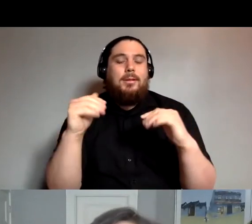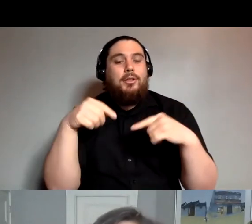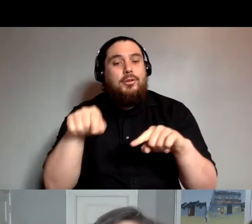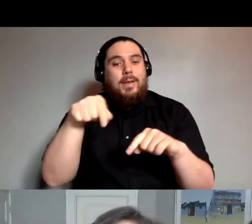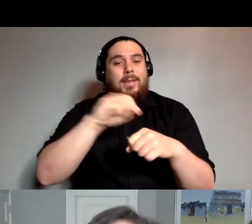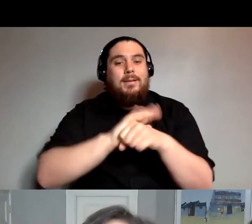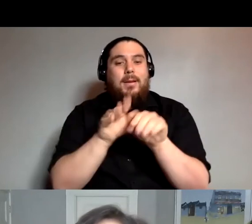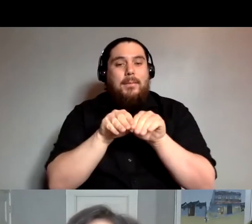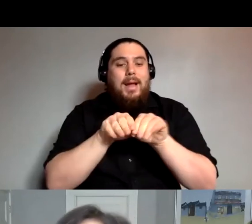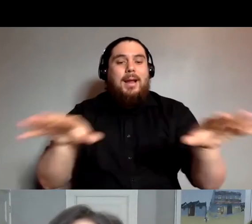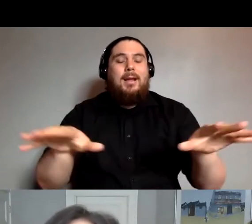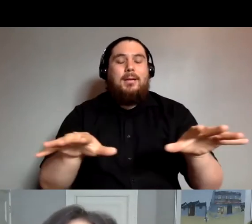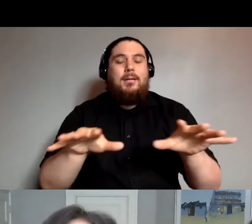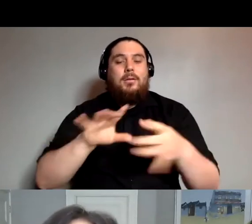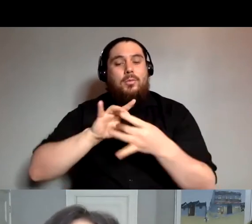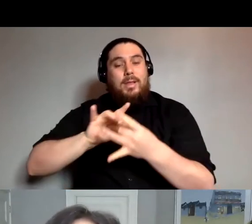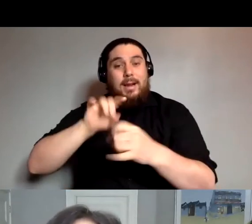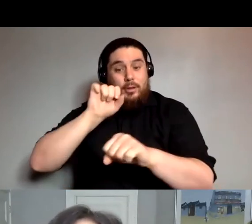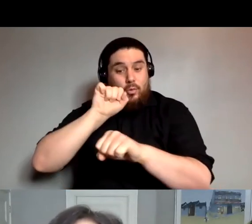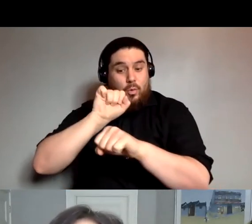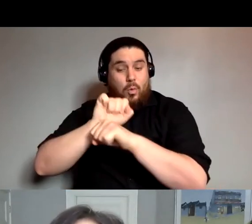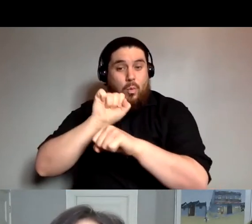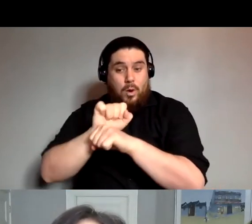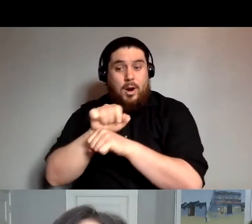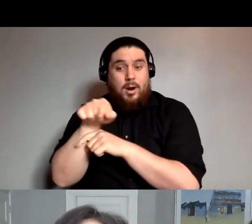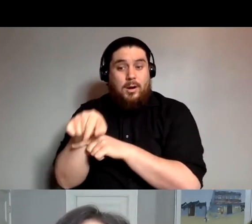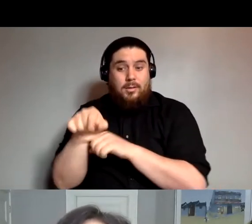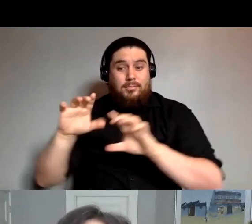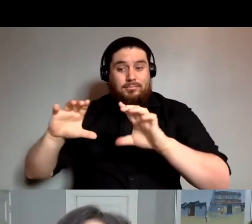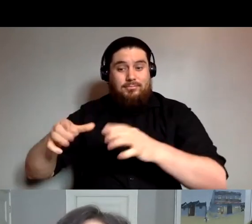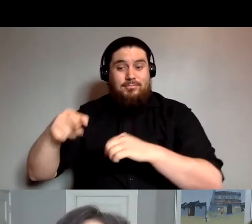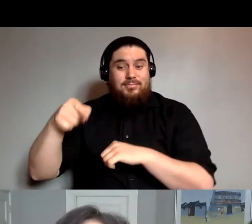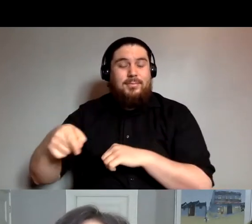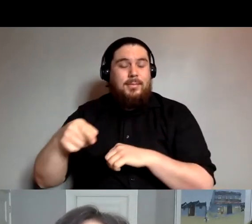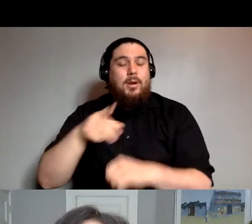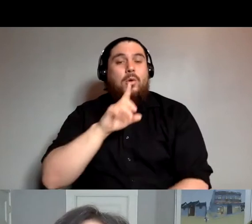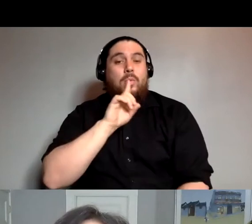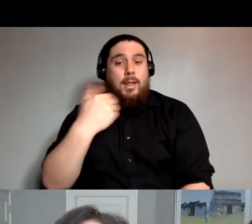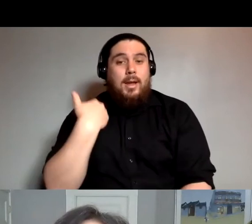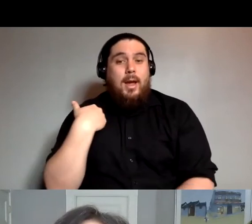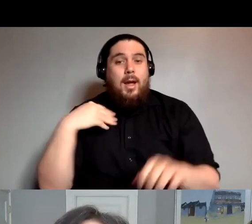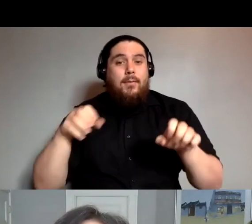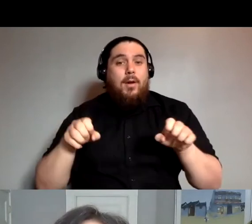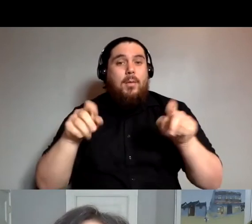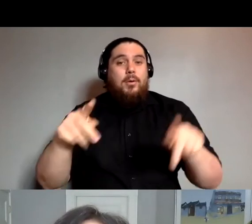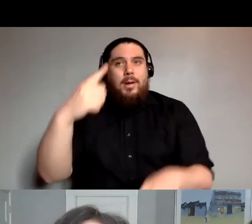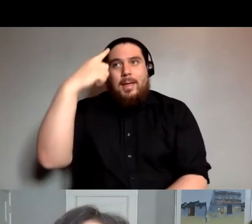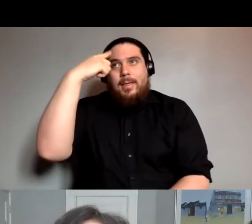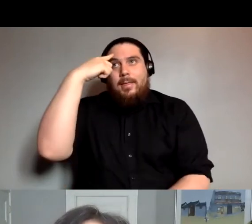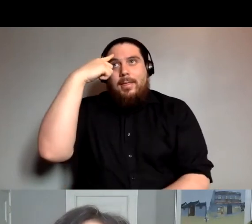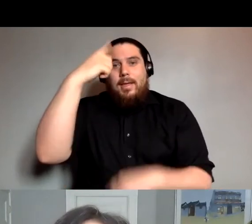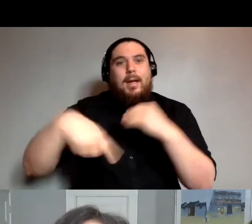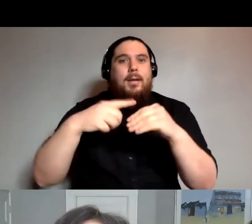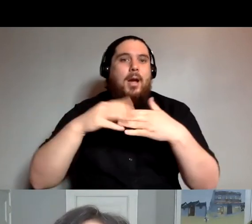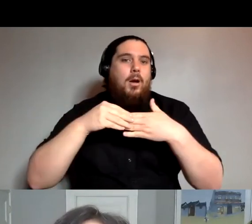to the workplace, there's certainly an opportunity to think about flexibility.